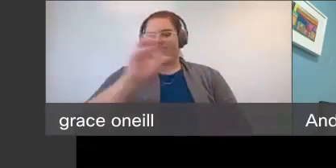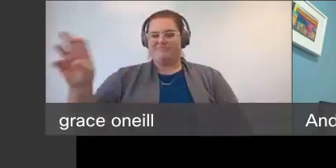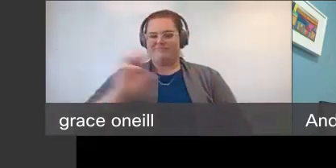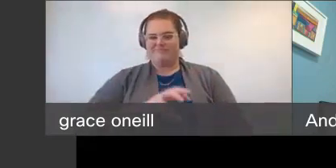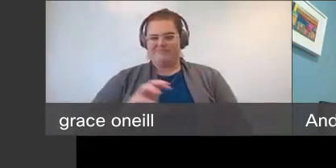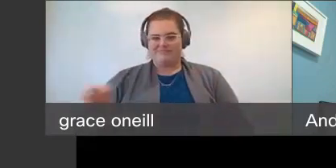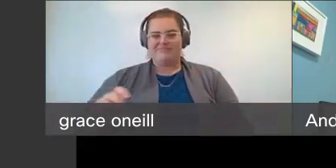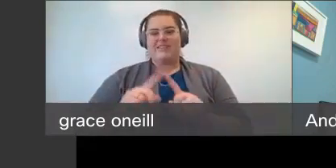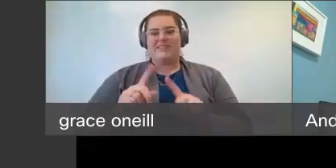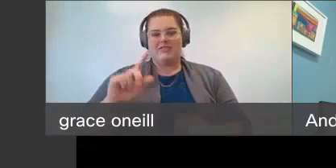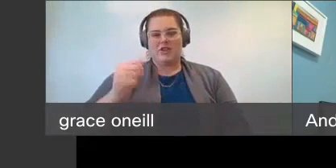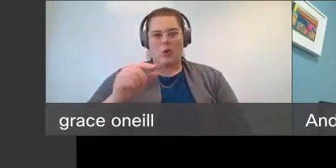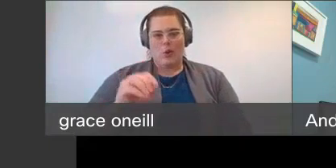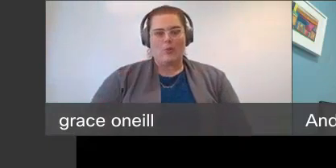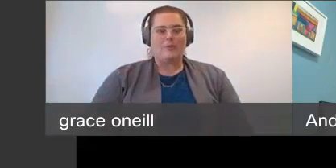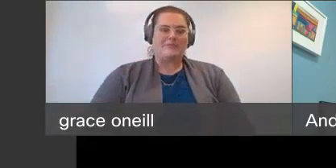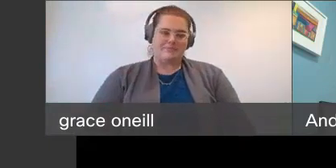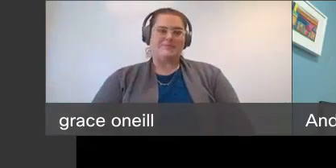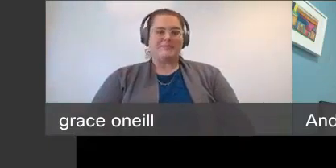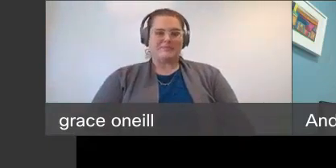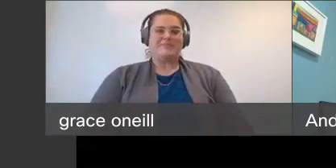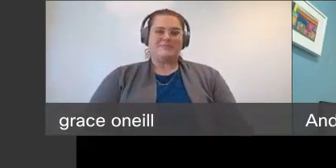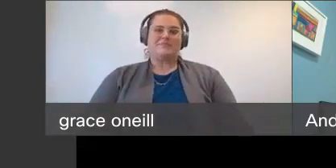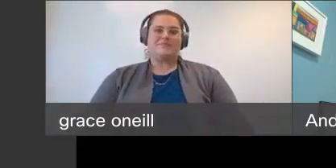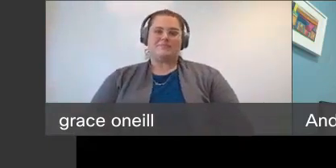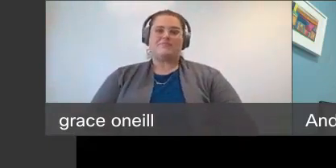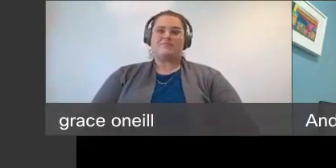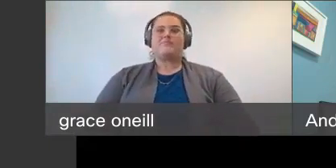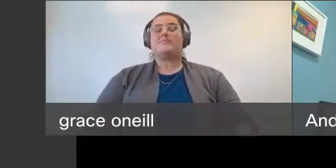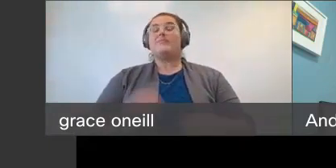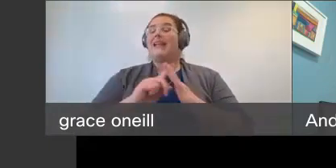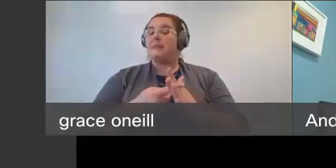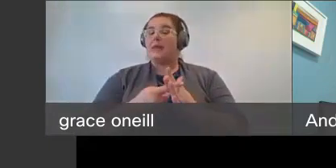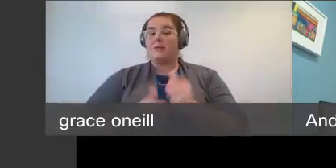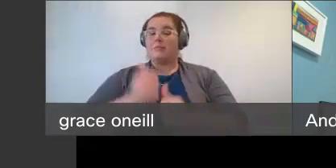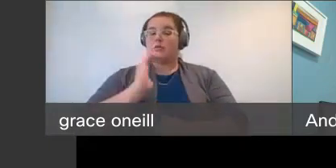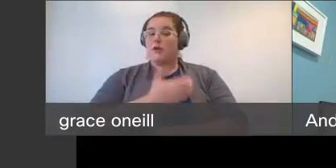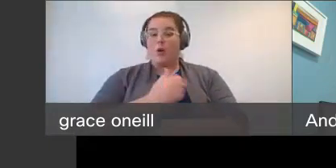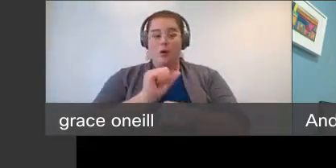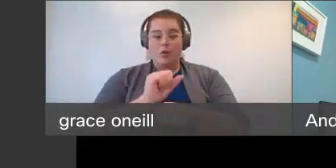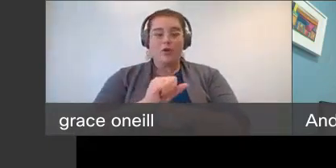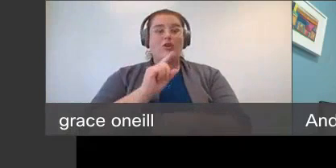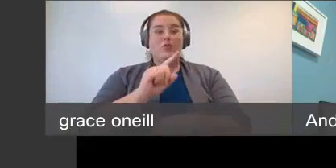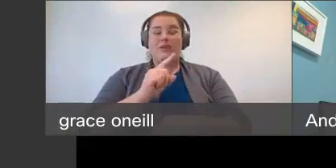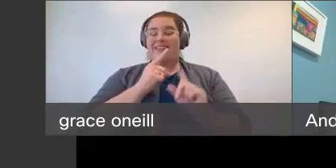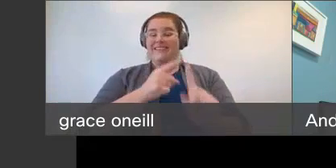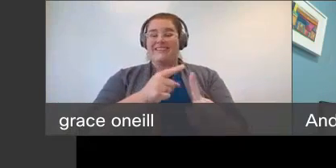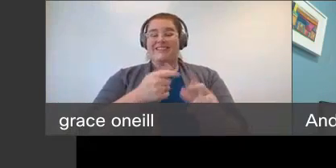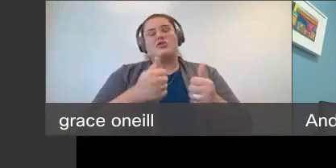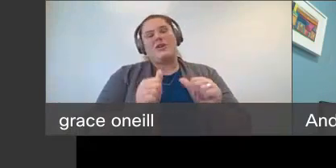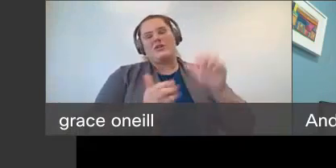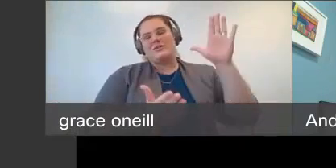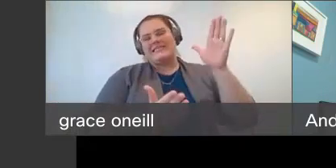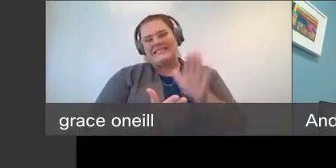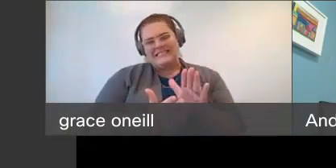You know, the thrust of a lot of our work in the beginning was to really help reduce ER utilization. Individuals with IDD tend